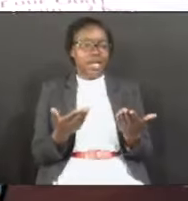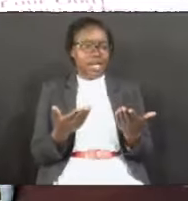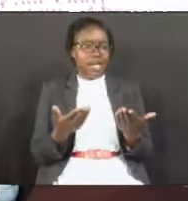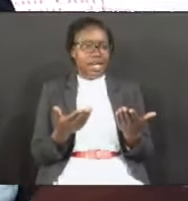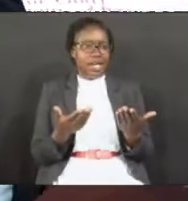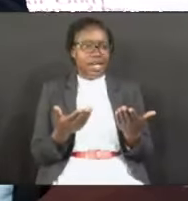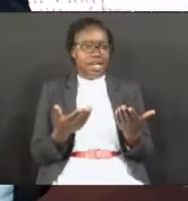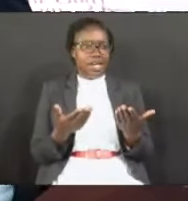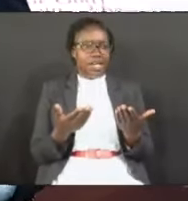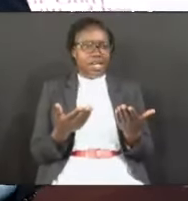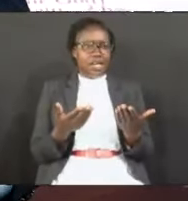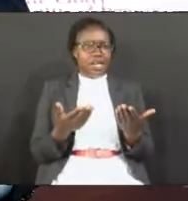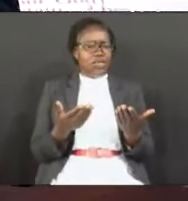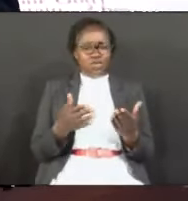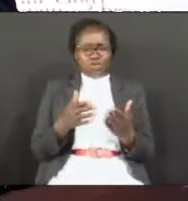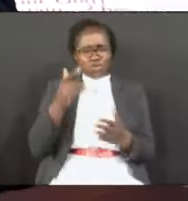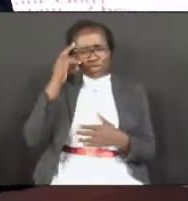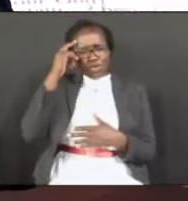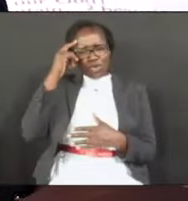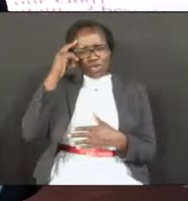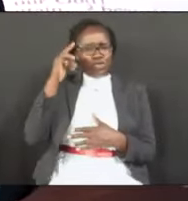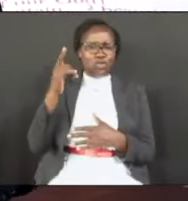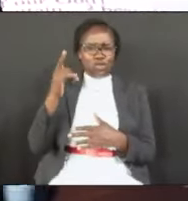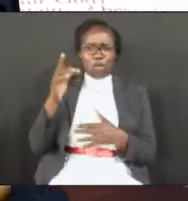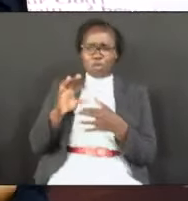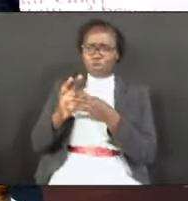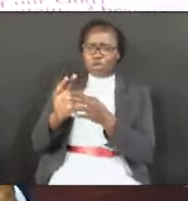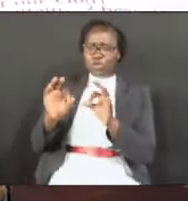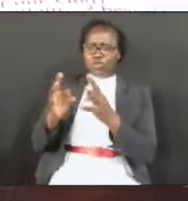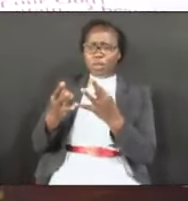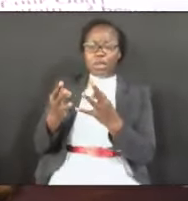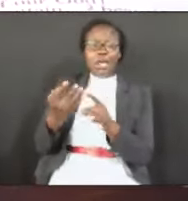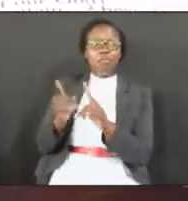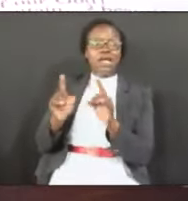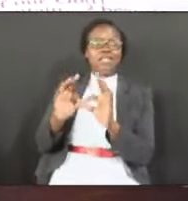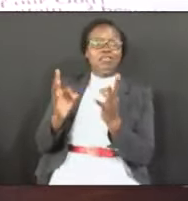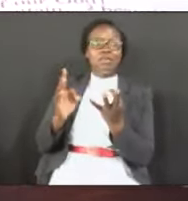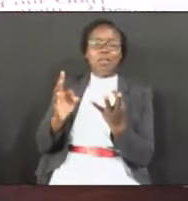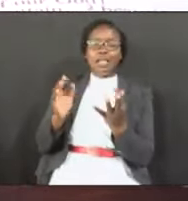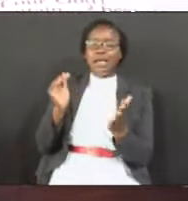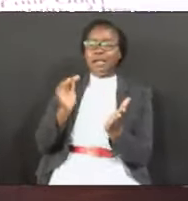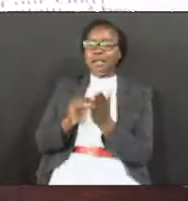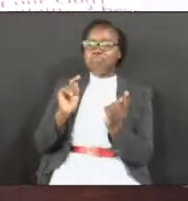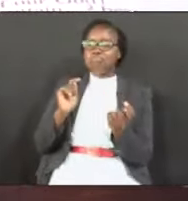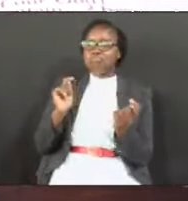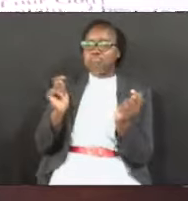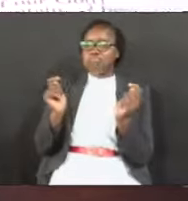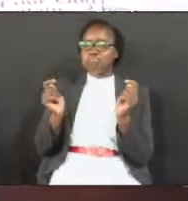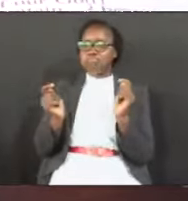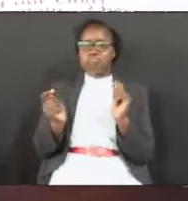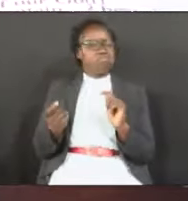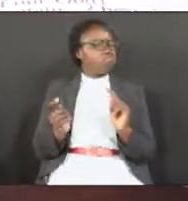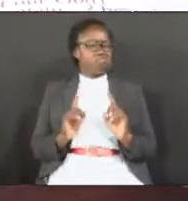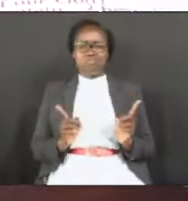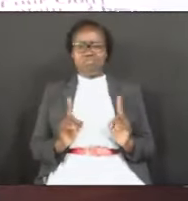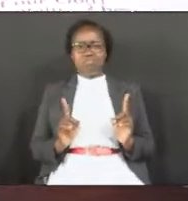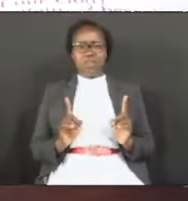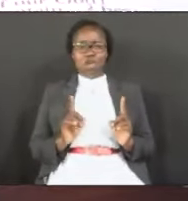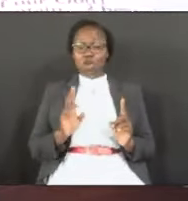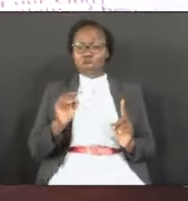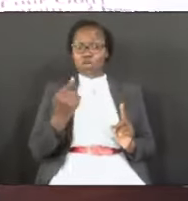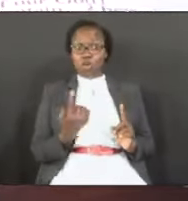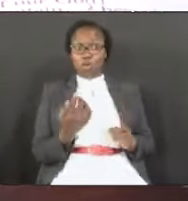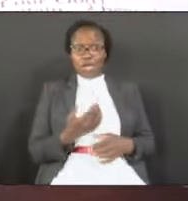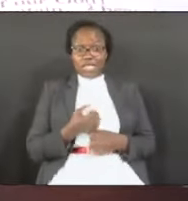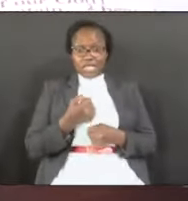you thought that you belong to a family, but the family itself has turned against you. You have no one on earth to